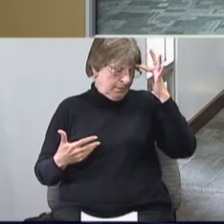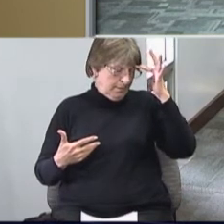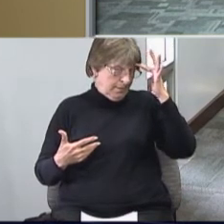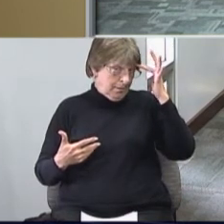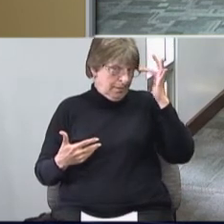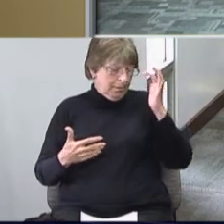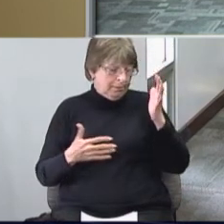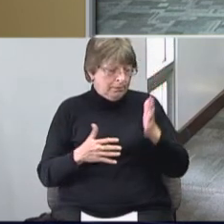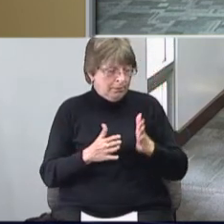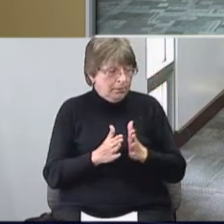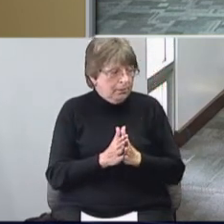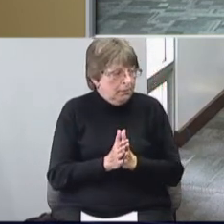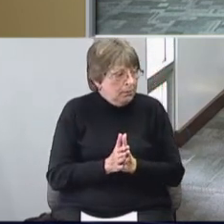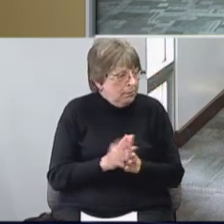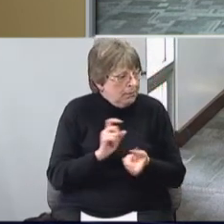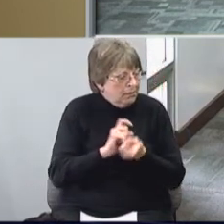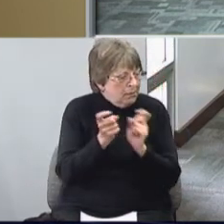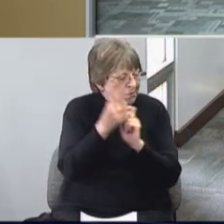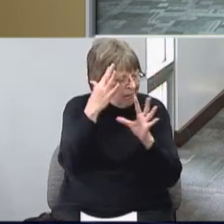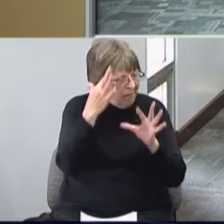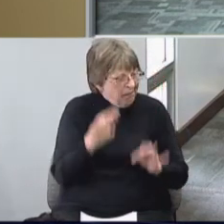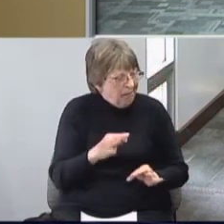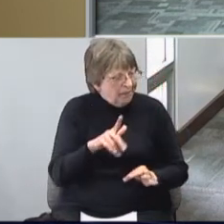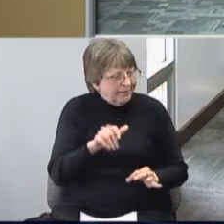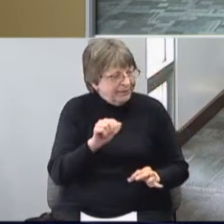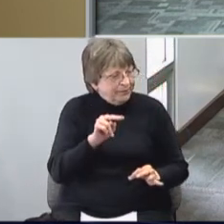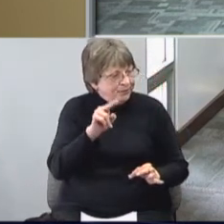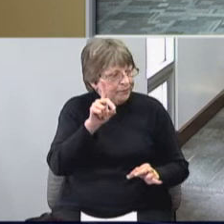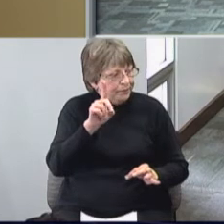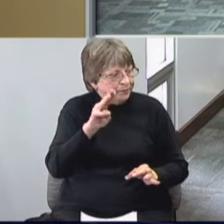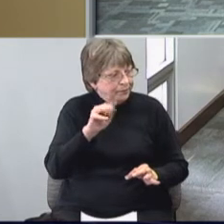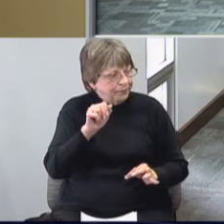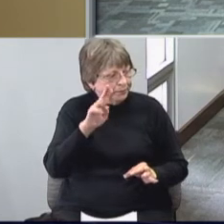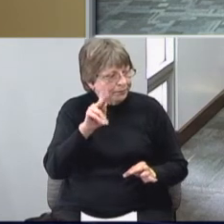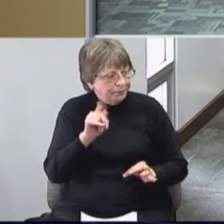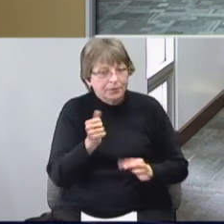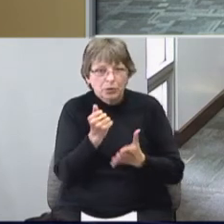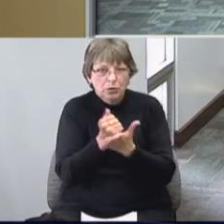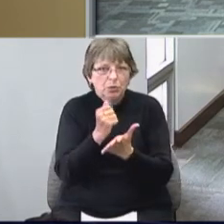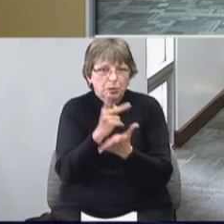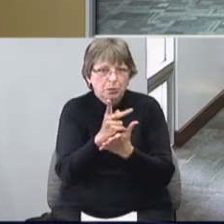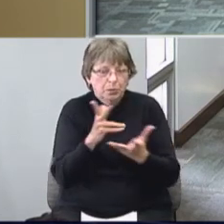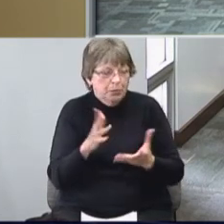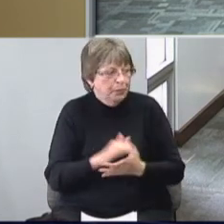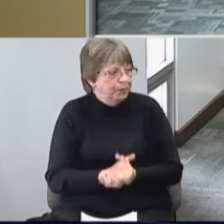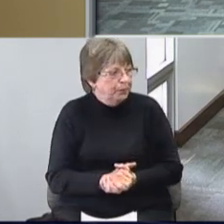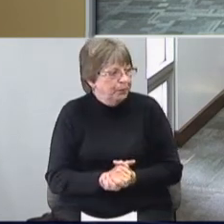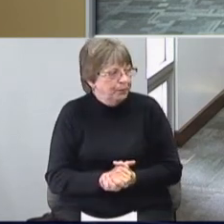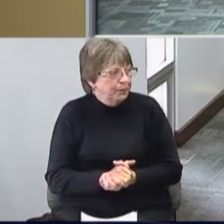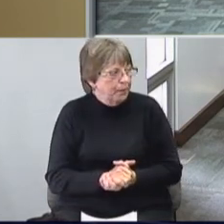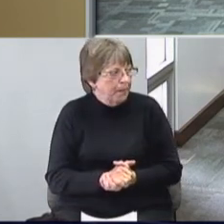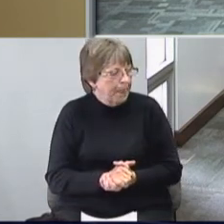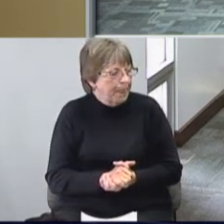appeal, or, To grant the appeal. yeah, Grant to the grant the Grant the appeal. appeal.